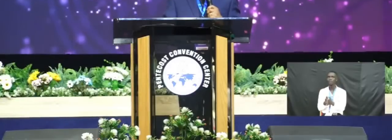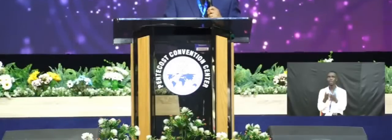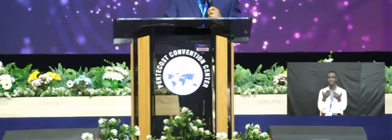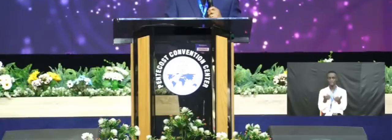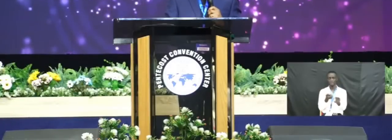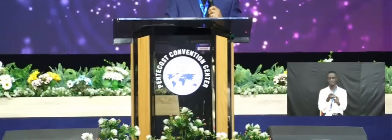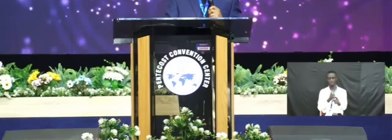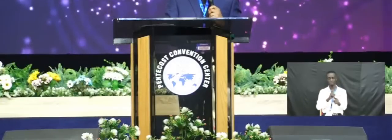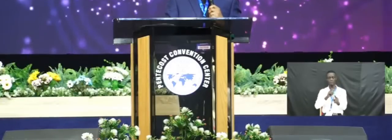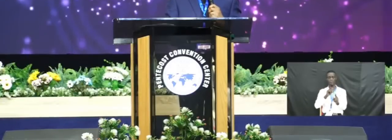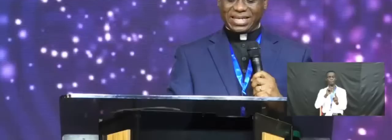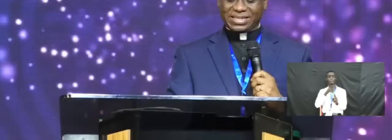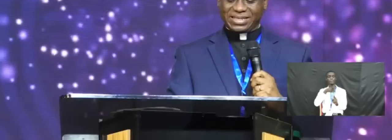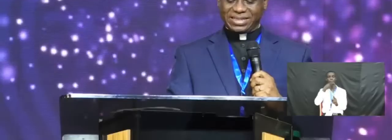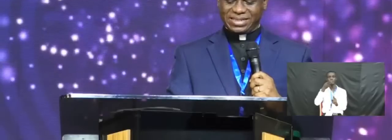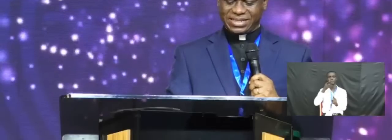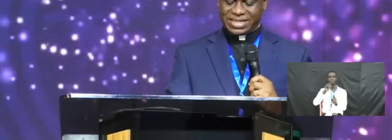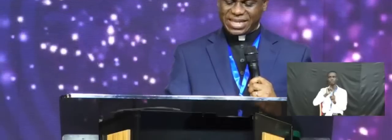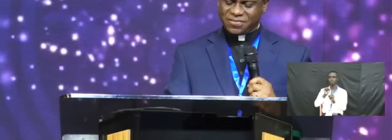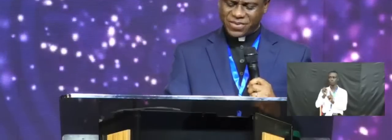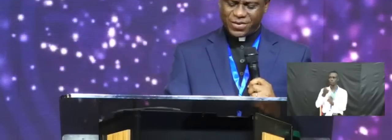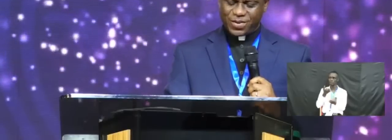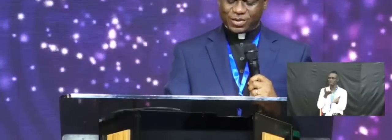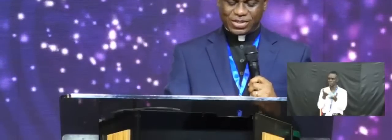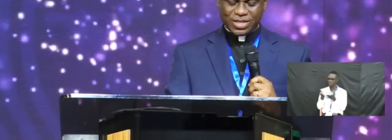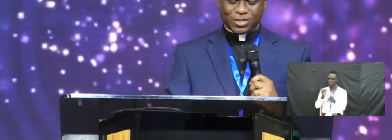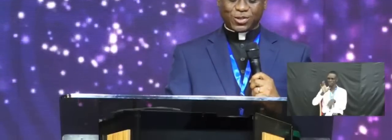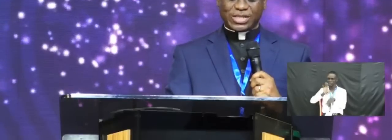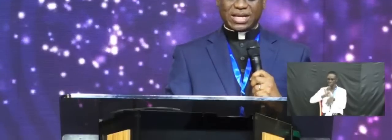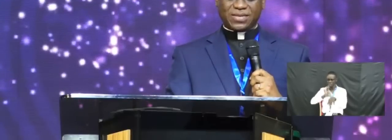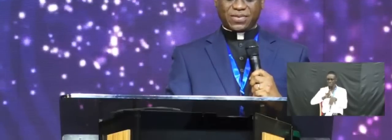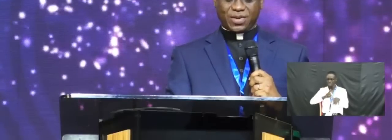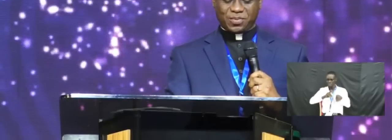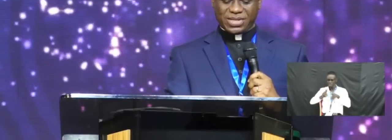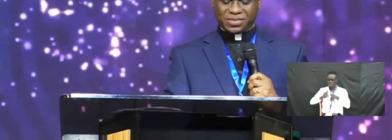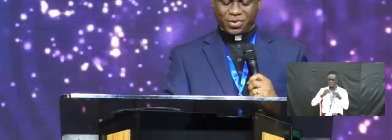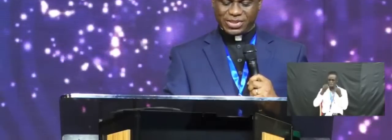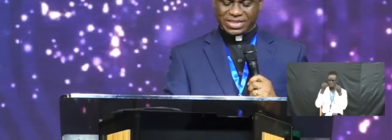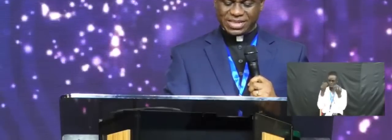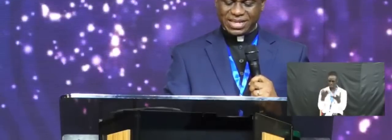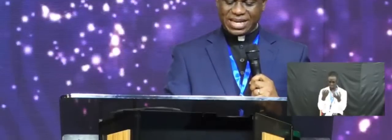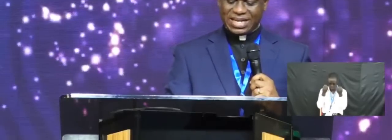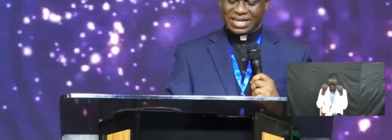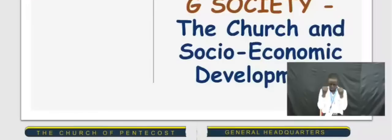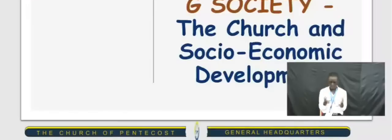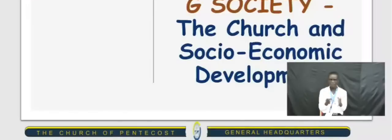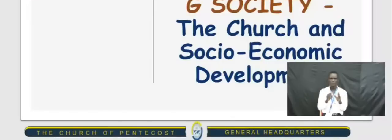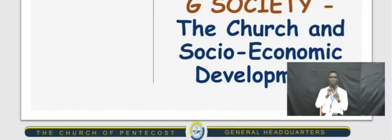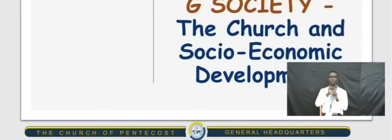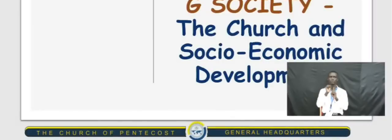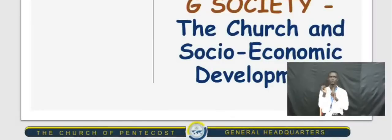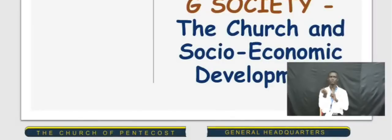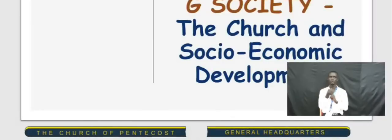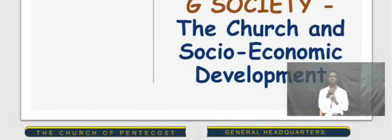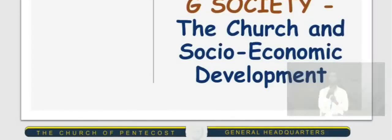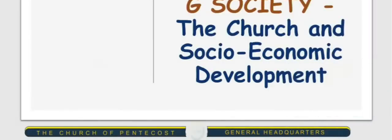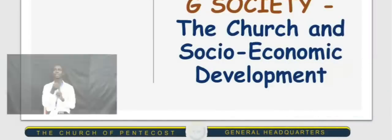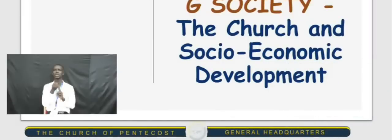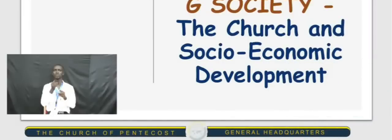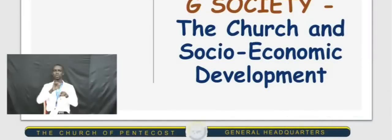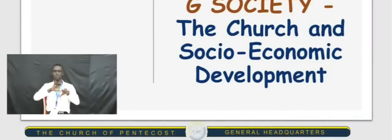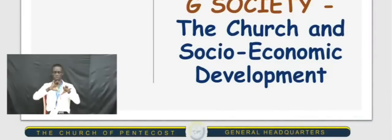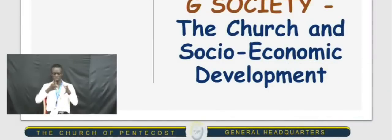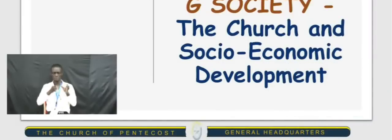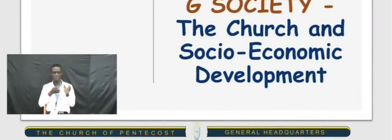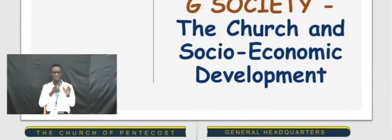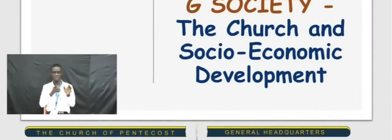services. The church init initiated various social development projects in deprived communities and